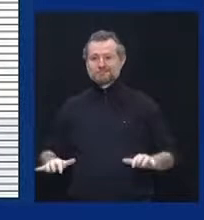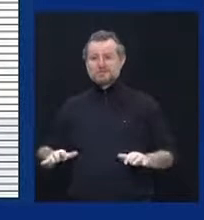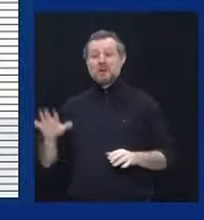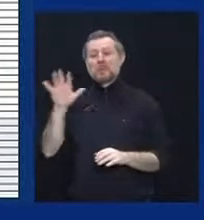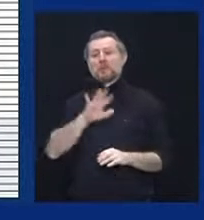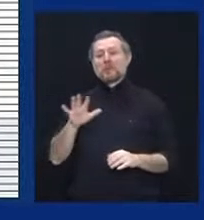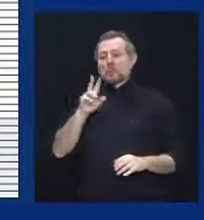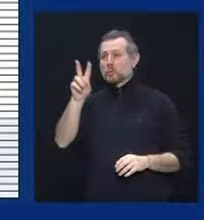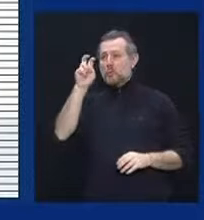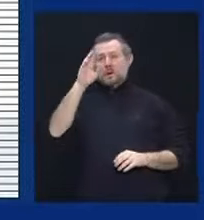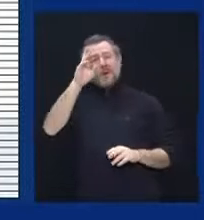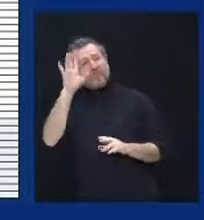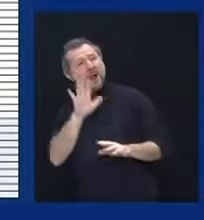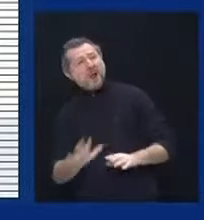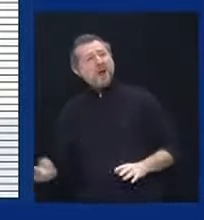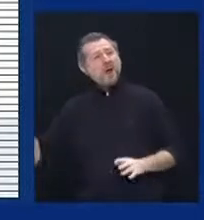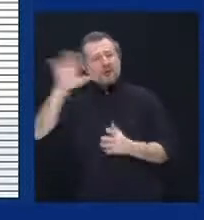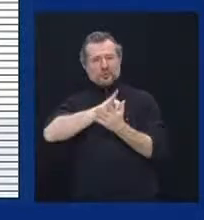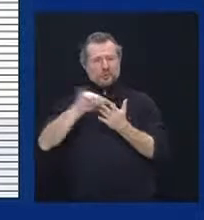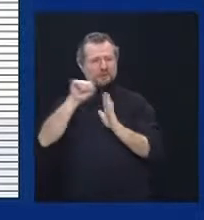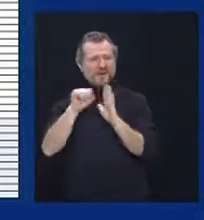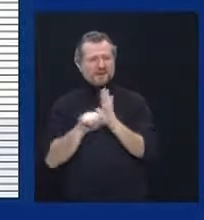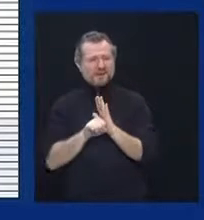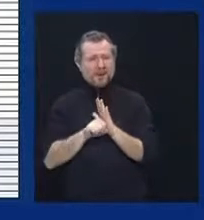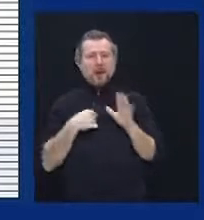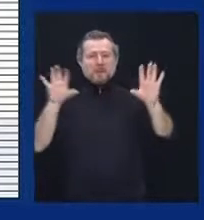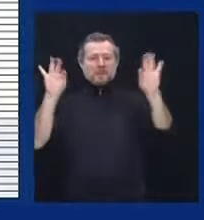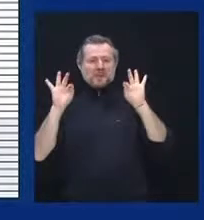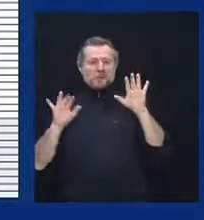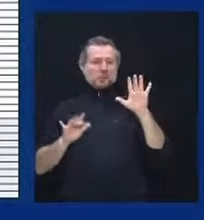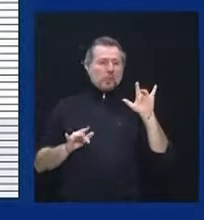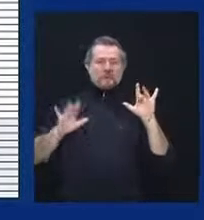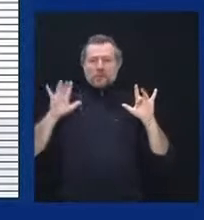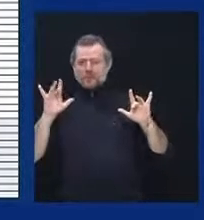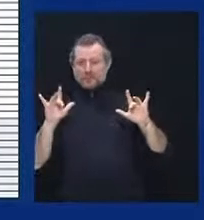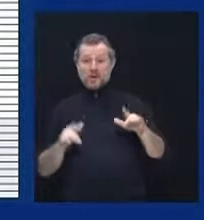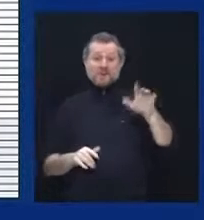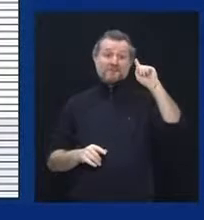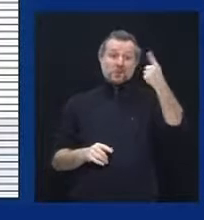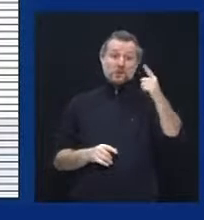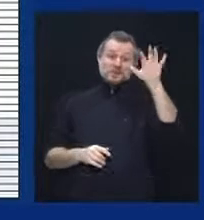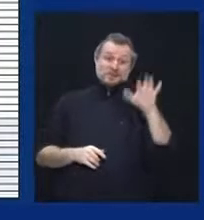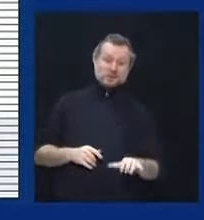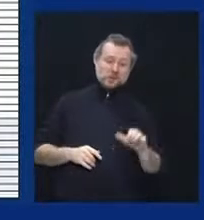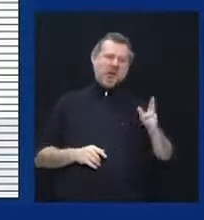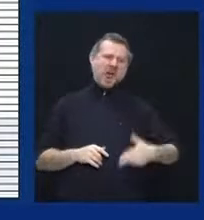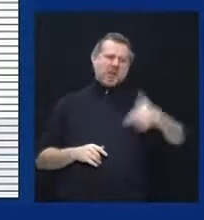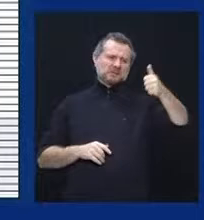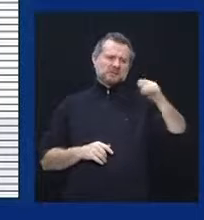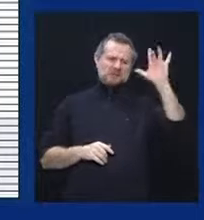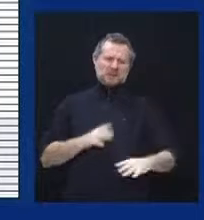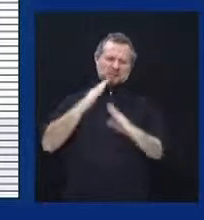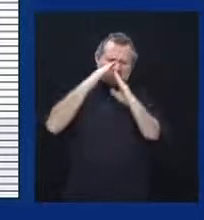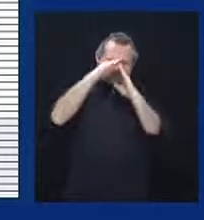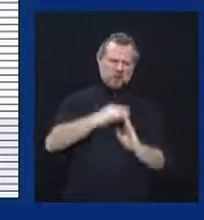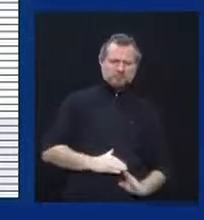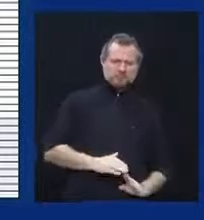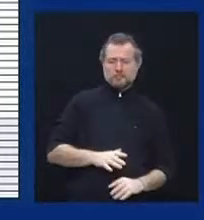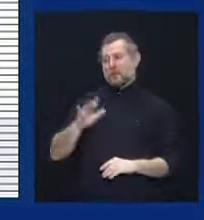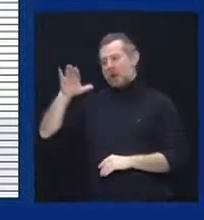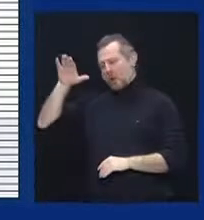in the state. This is the highest vaccinating, 25%, and the